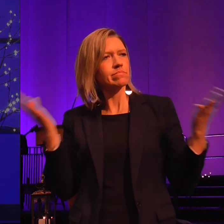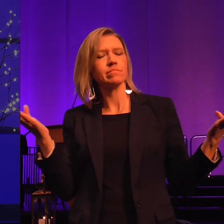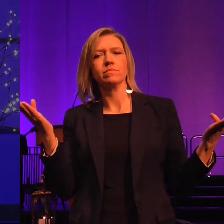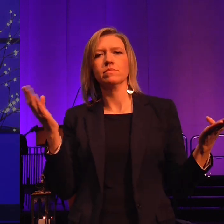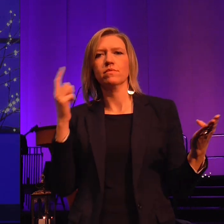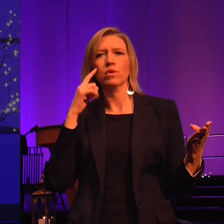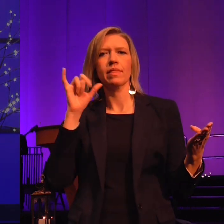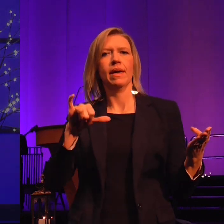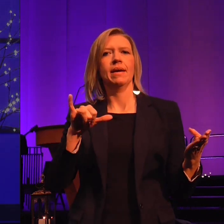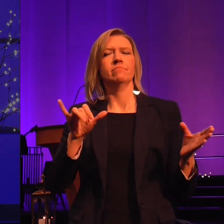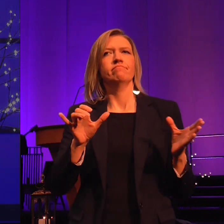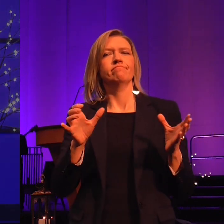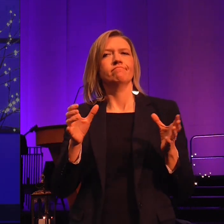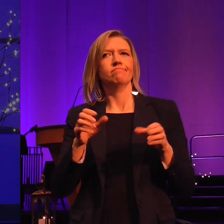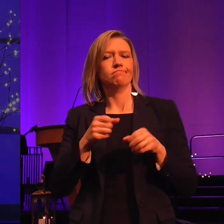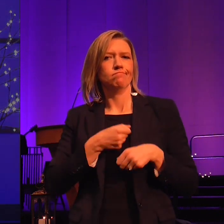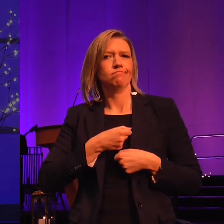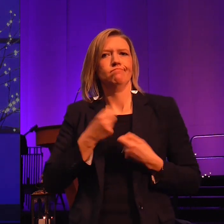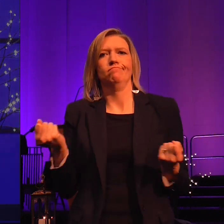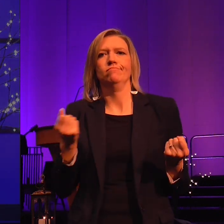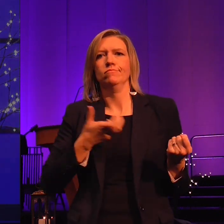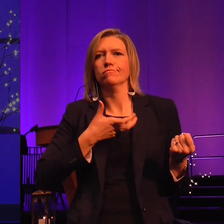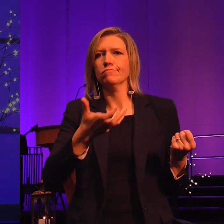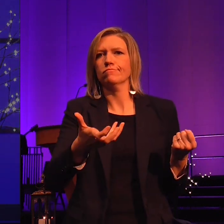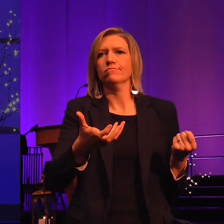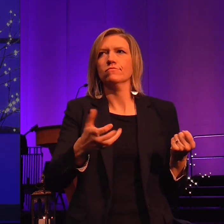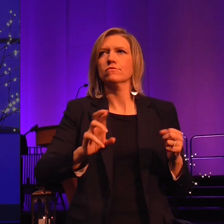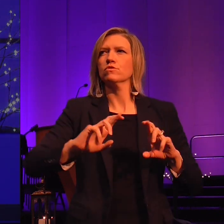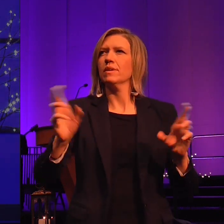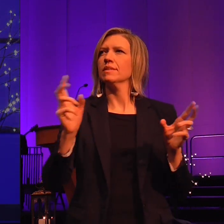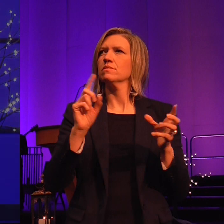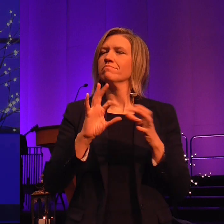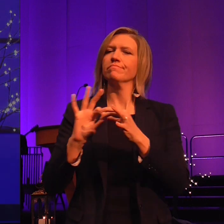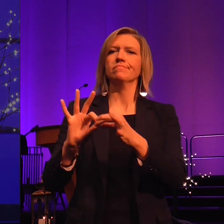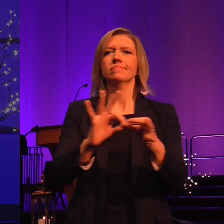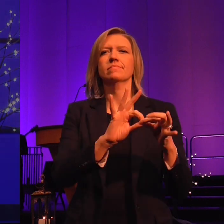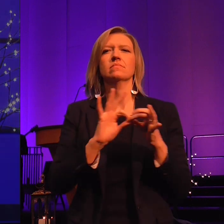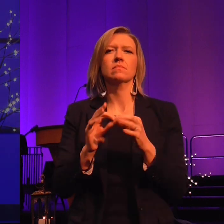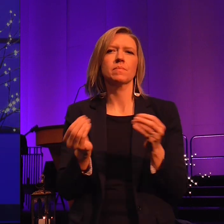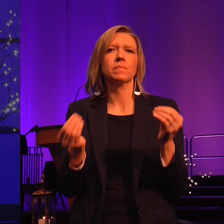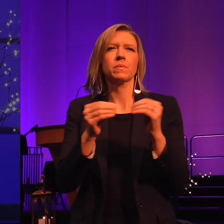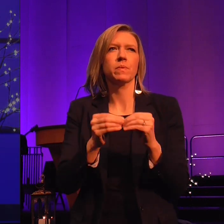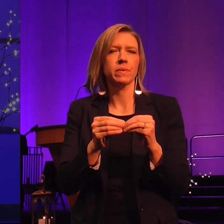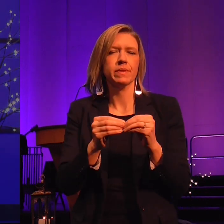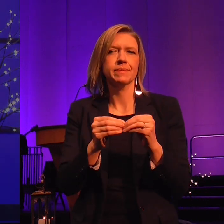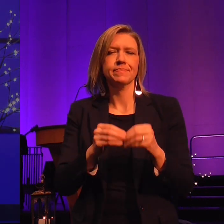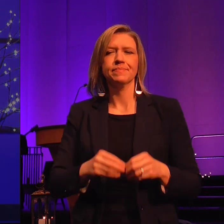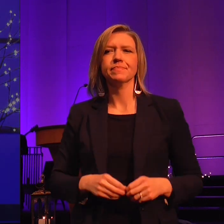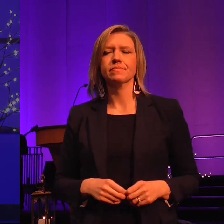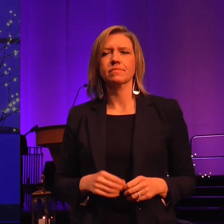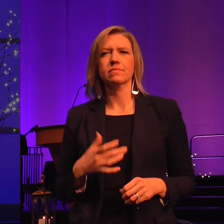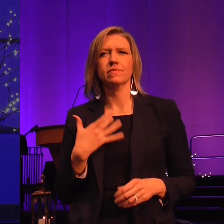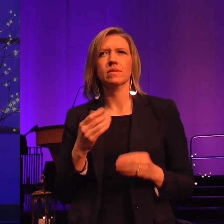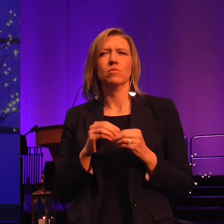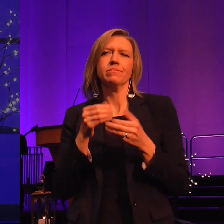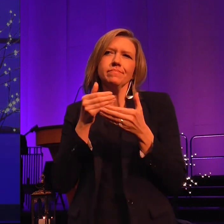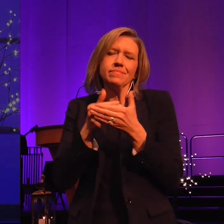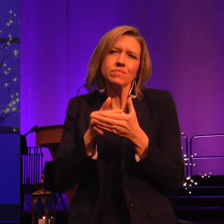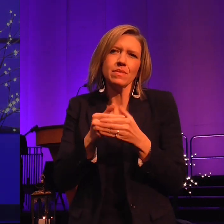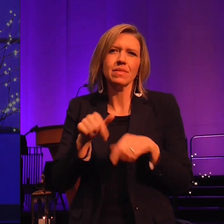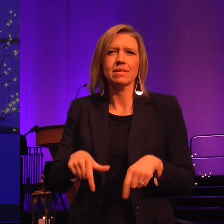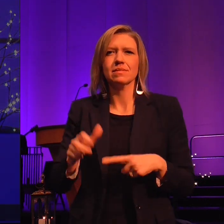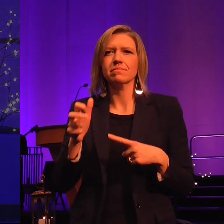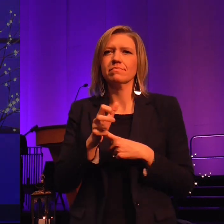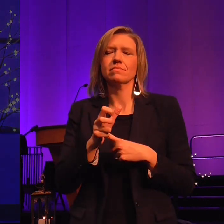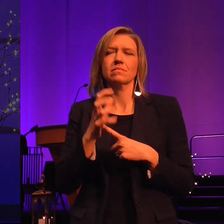so that we can become more connected with this incredible life that is available to